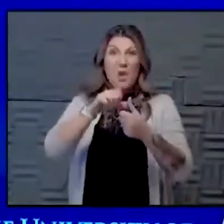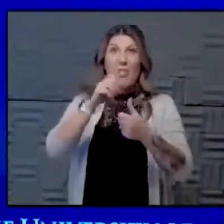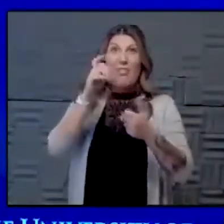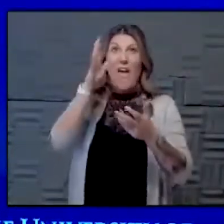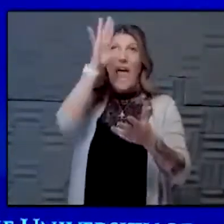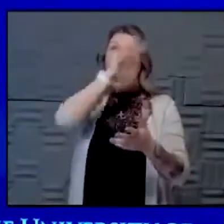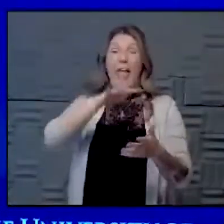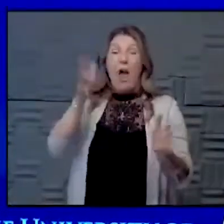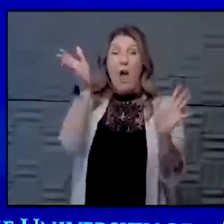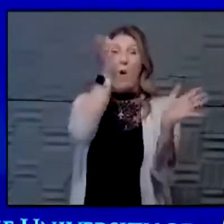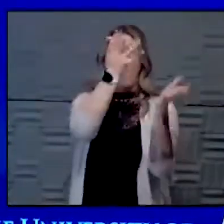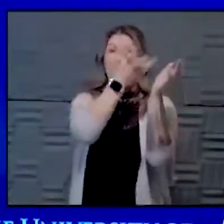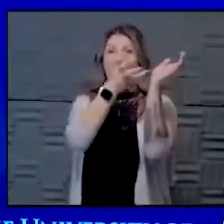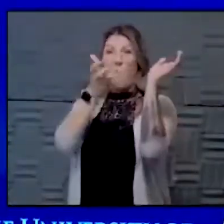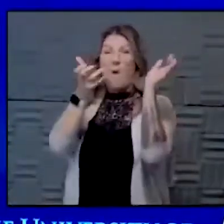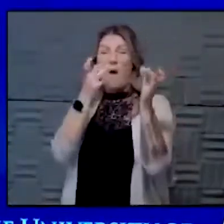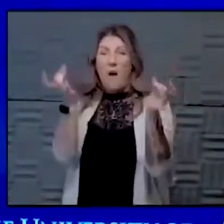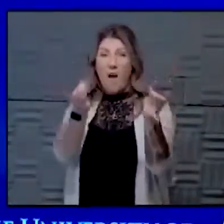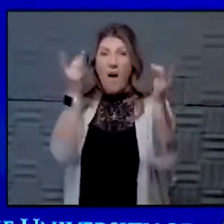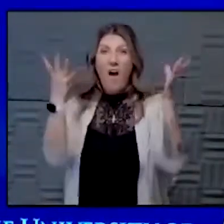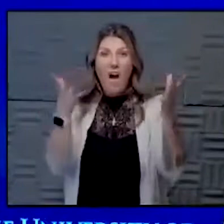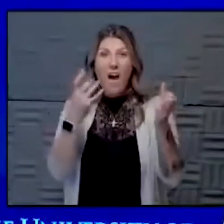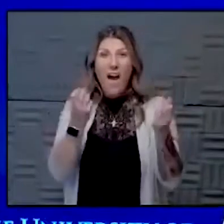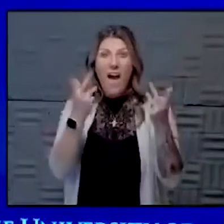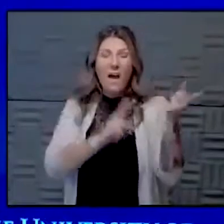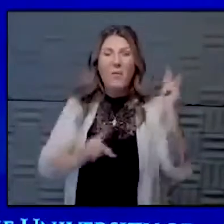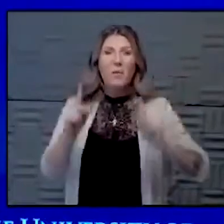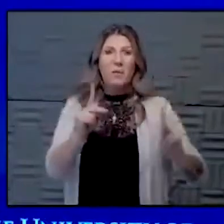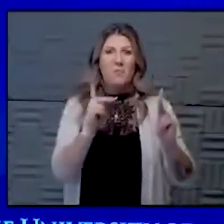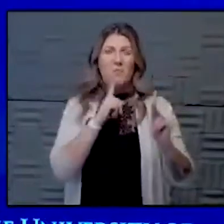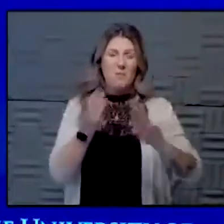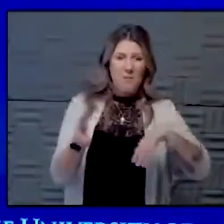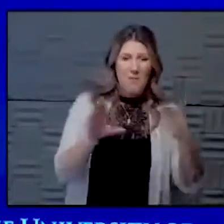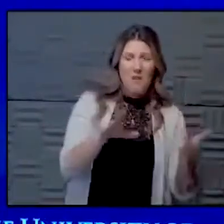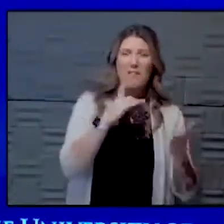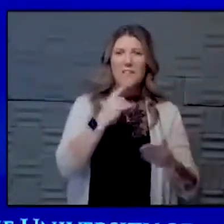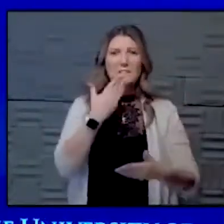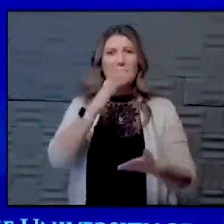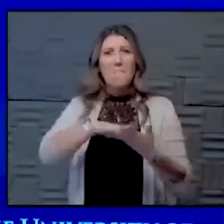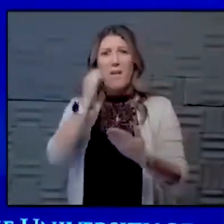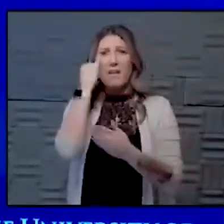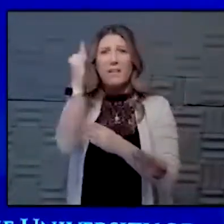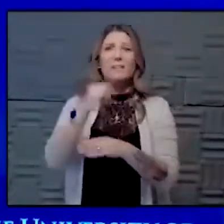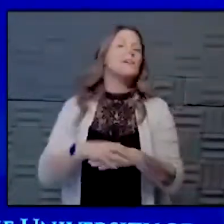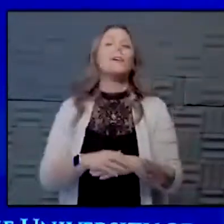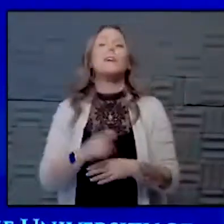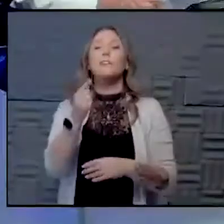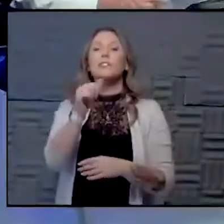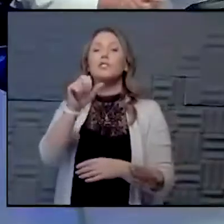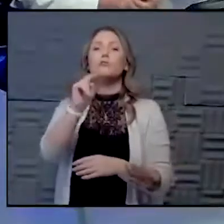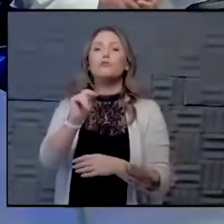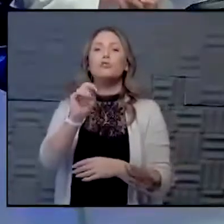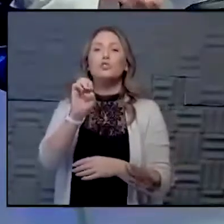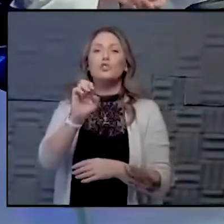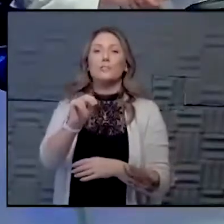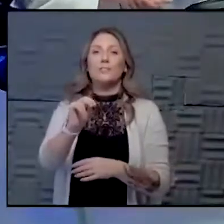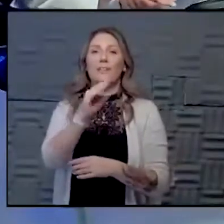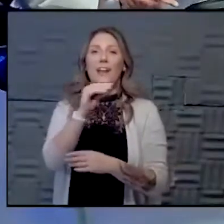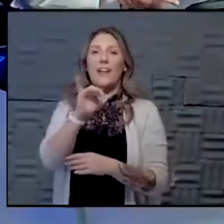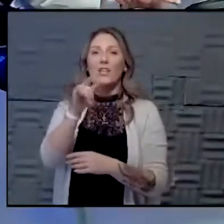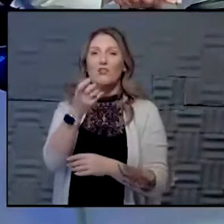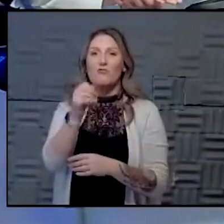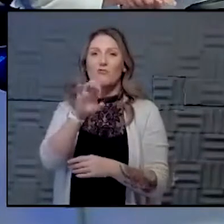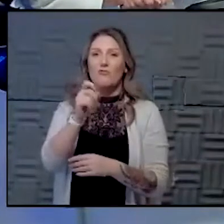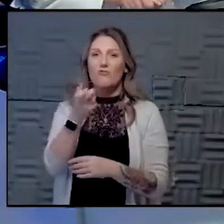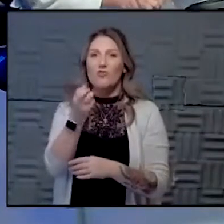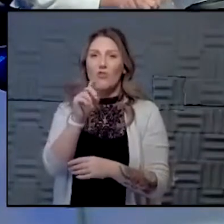be careful here. Don't say you weren't warned, because we're warning you. Bad idea. Okay, Jean and Yuri are going to get the last two questions right after